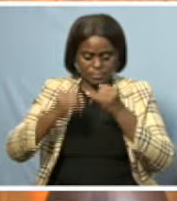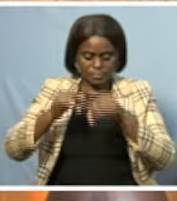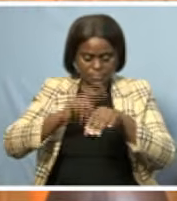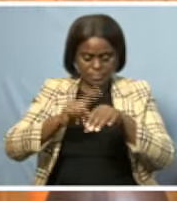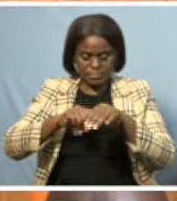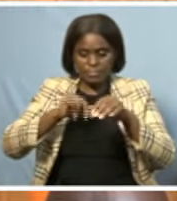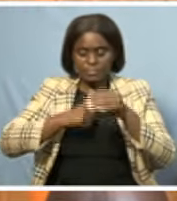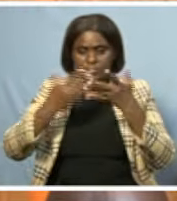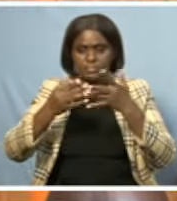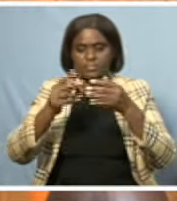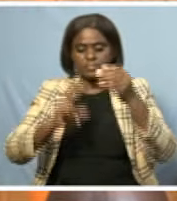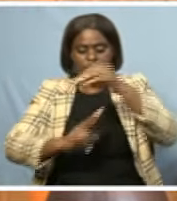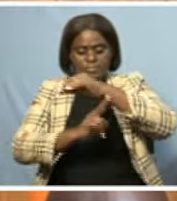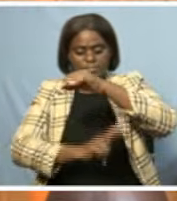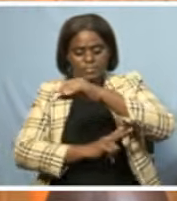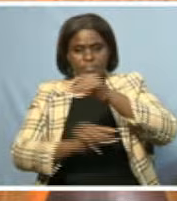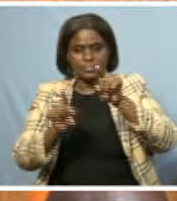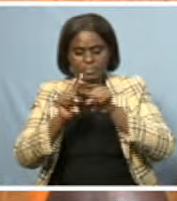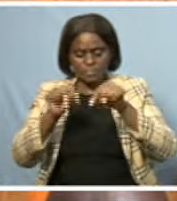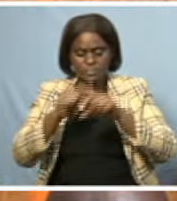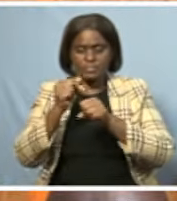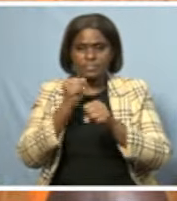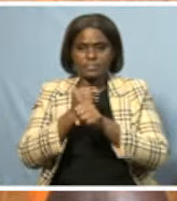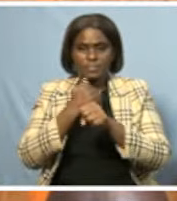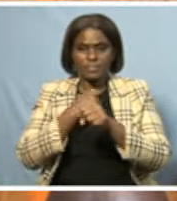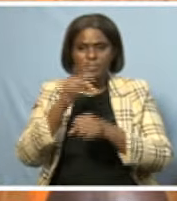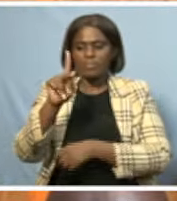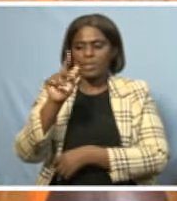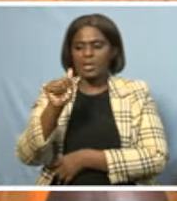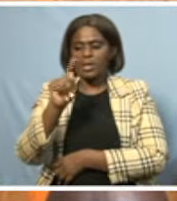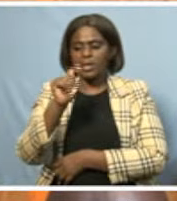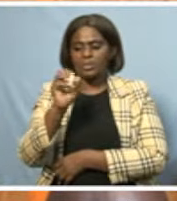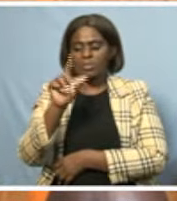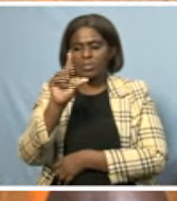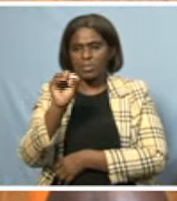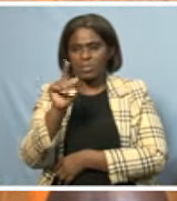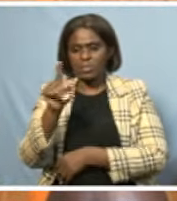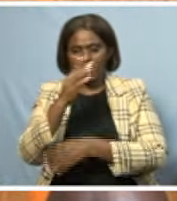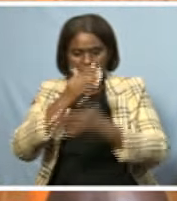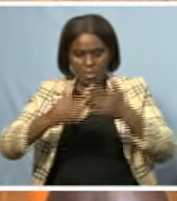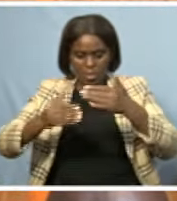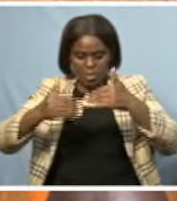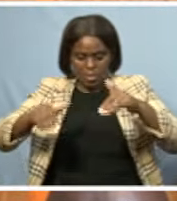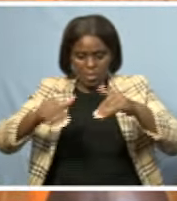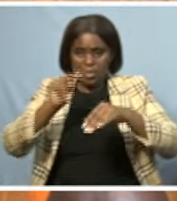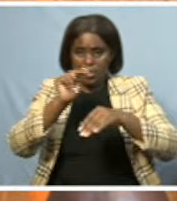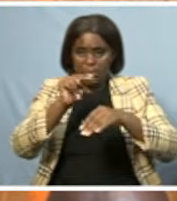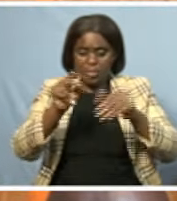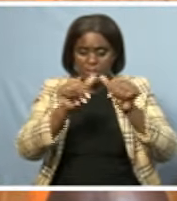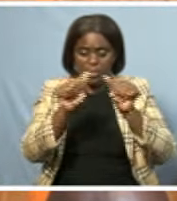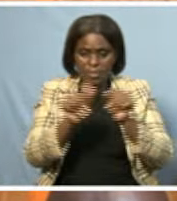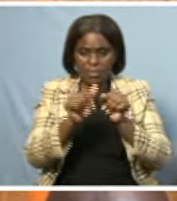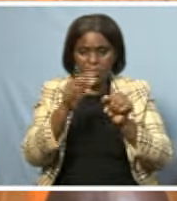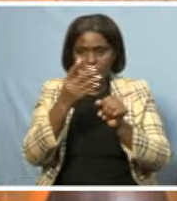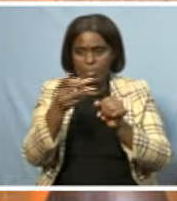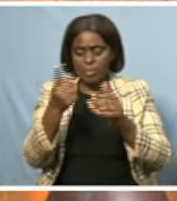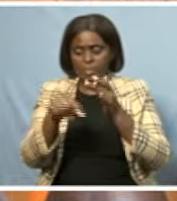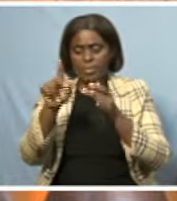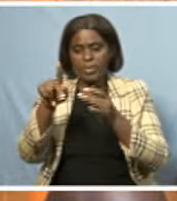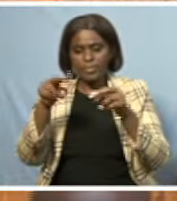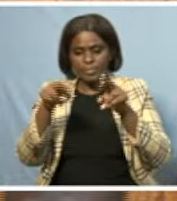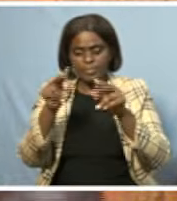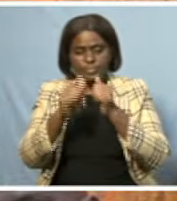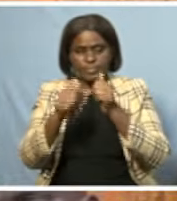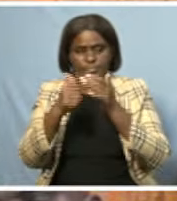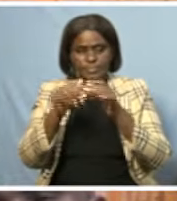lost 3 bridges, and this year we have lost the Katoba Bridge, which is cutting off Manacheo area of, on the Pemba Road,